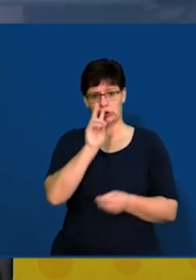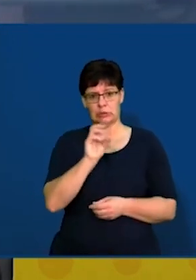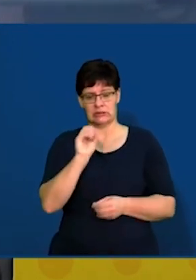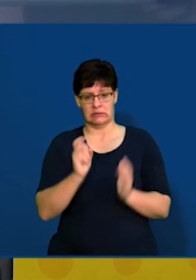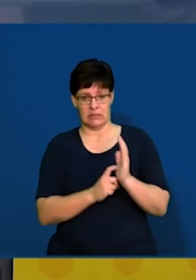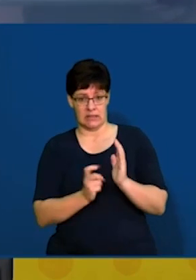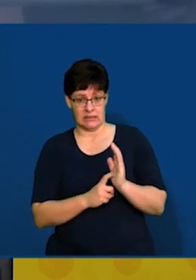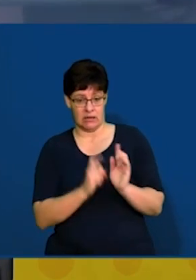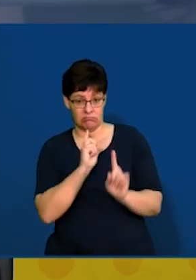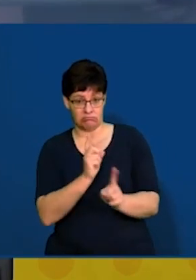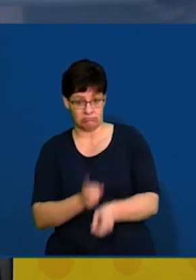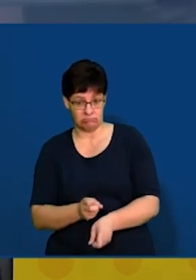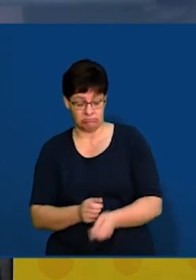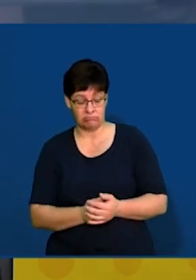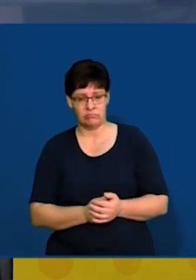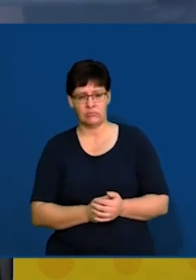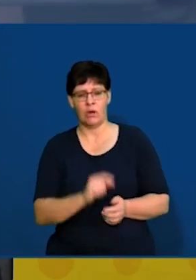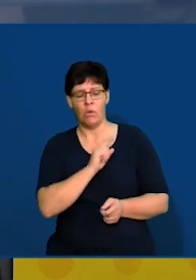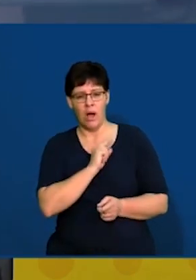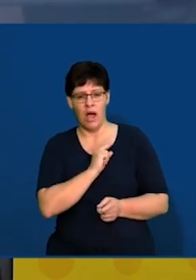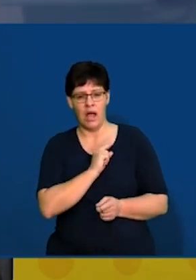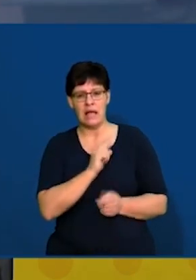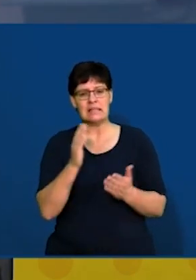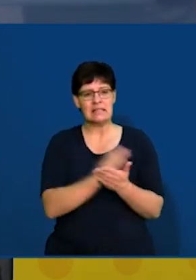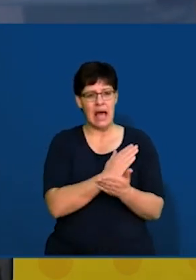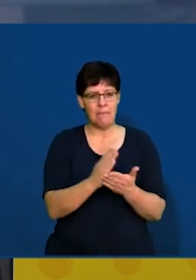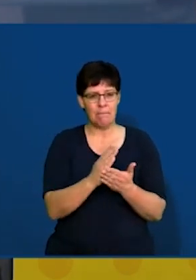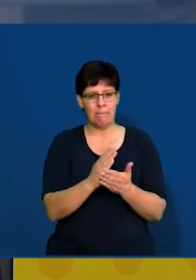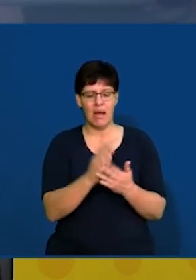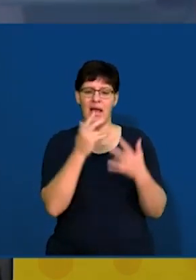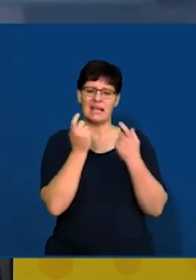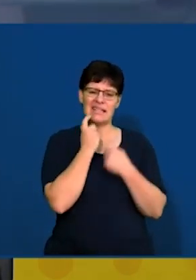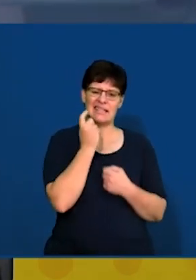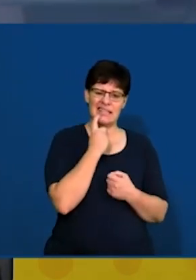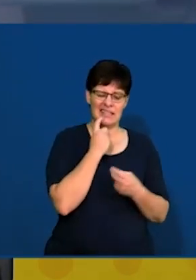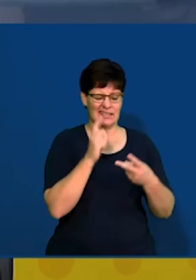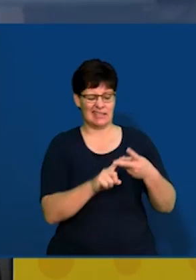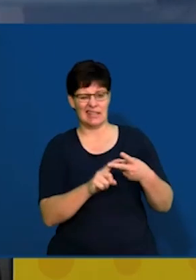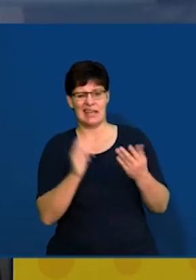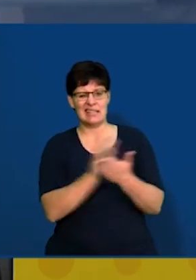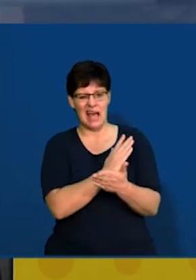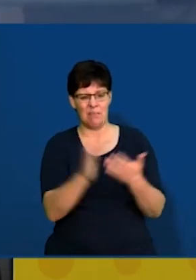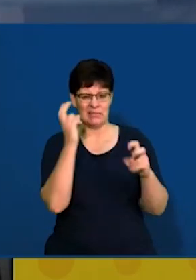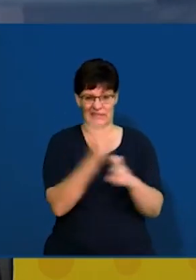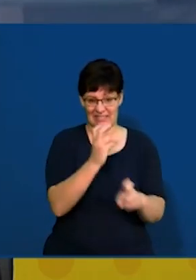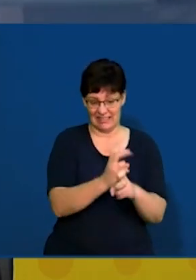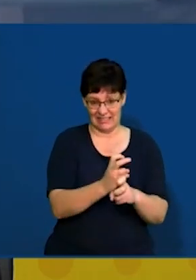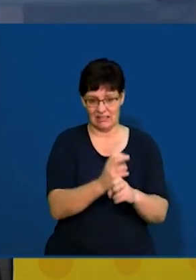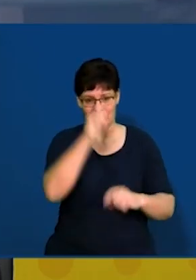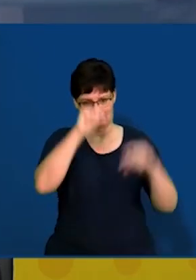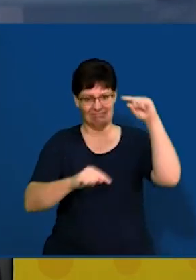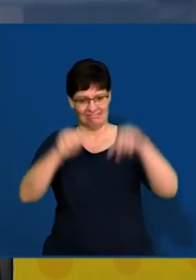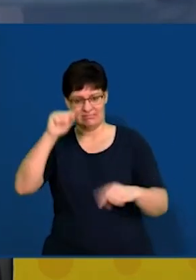respond to those questions, because there are different levels. There are a lot of skills that are involved as far as multiple choice. Not only does it